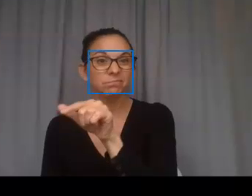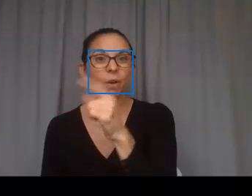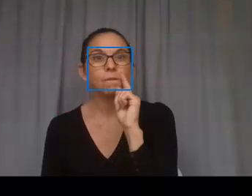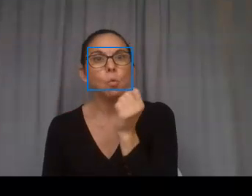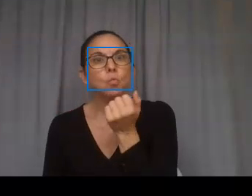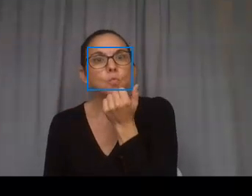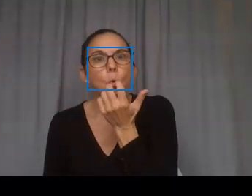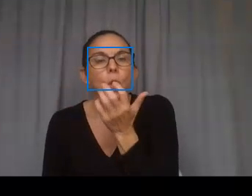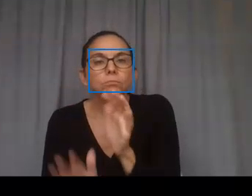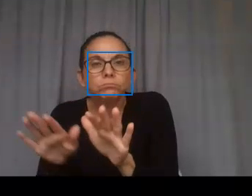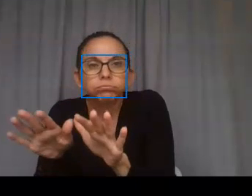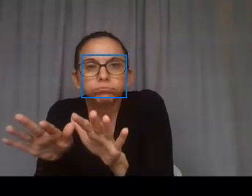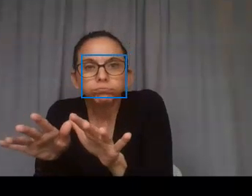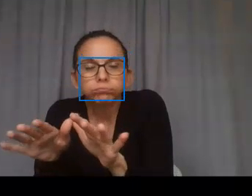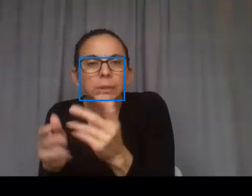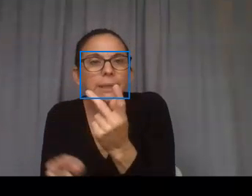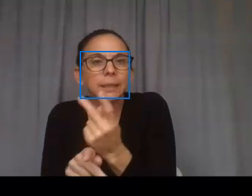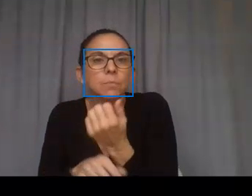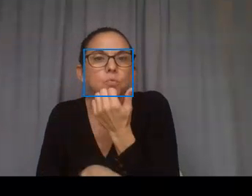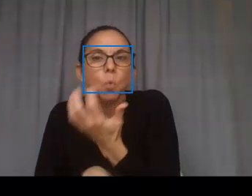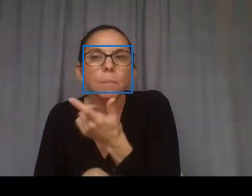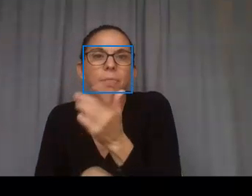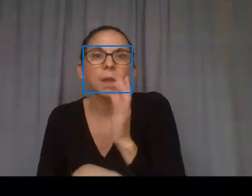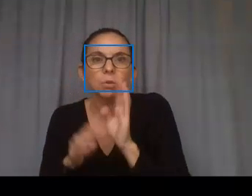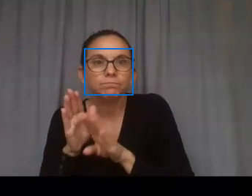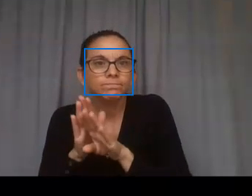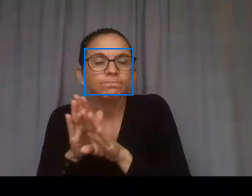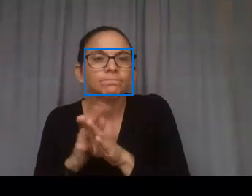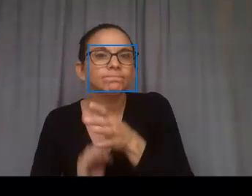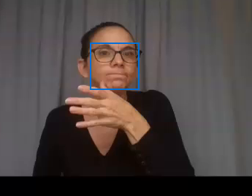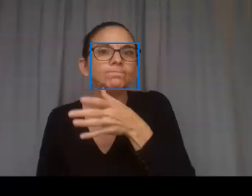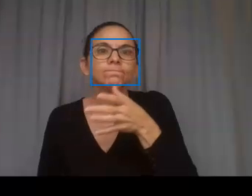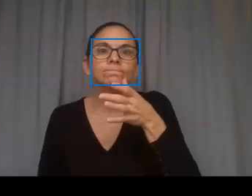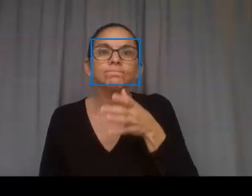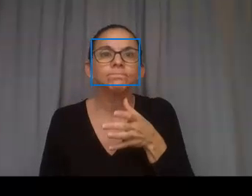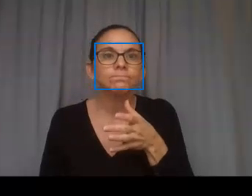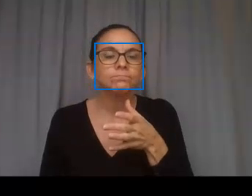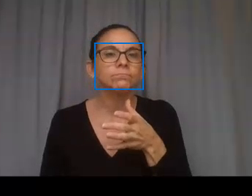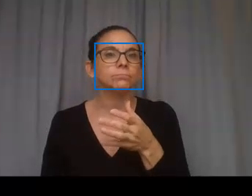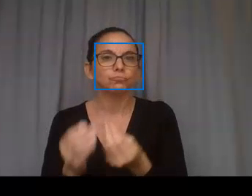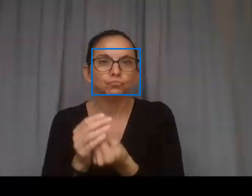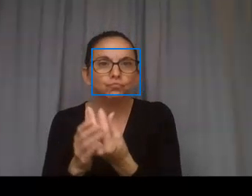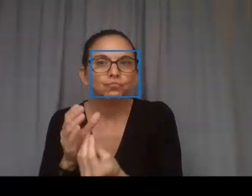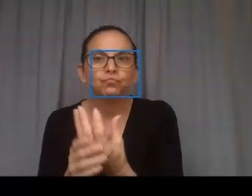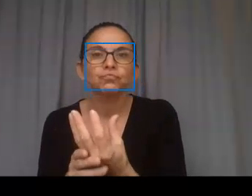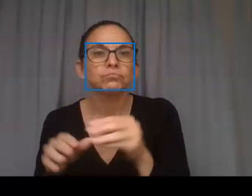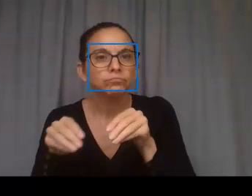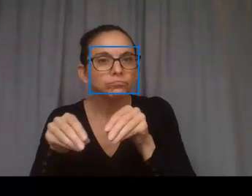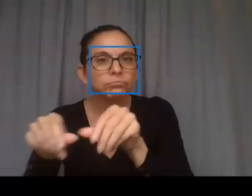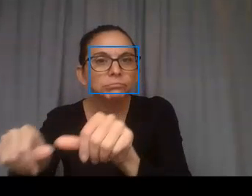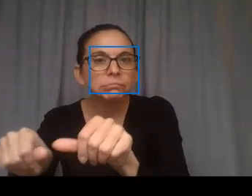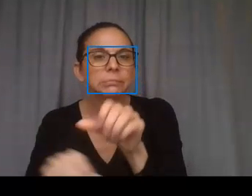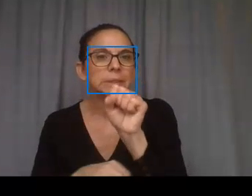will increase and they will start to develop agriculture. You might hear it called seed cultivation. This basically just means they're